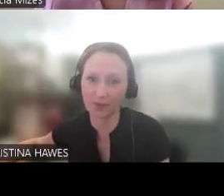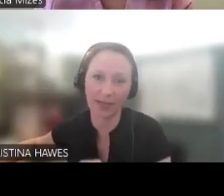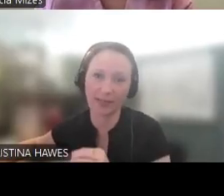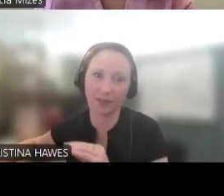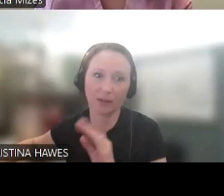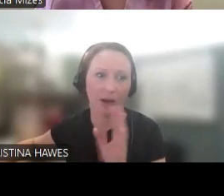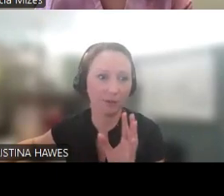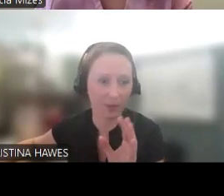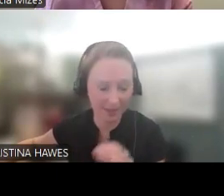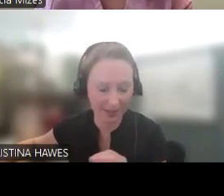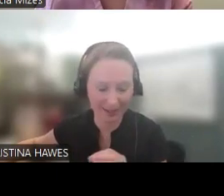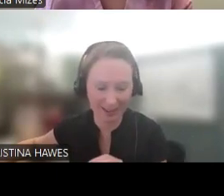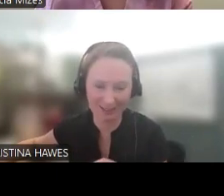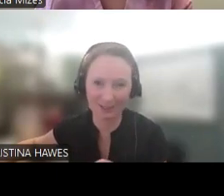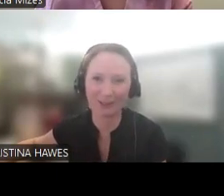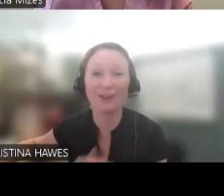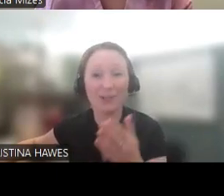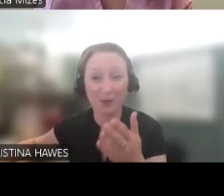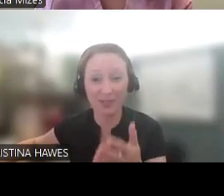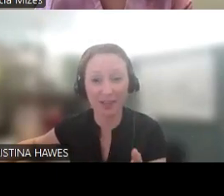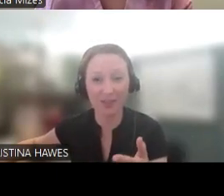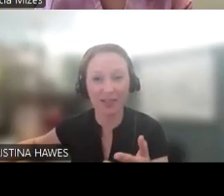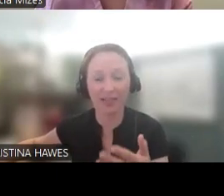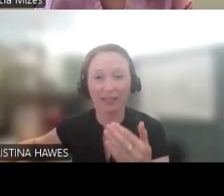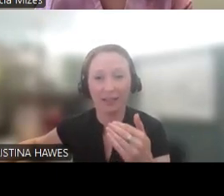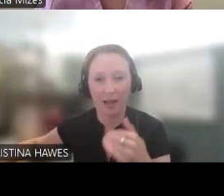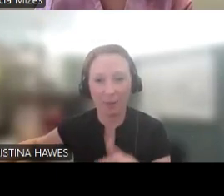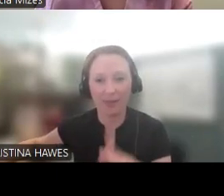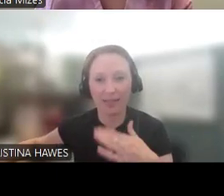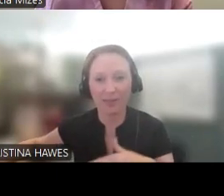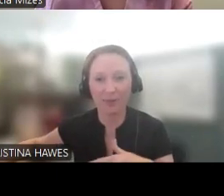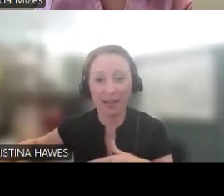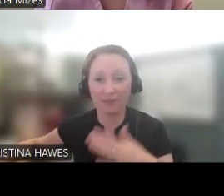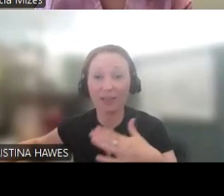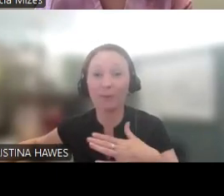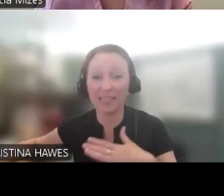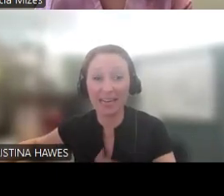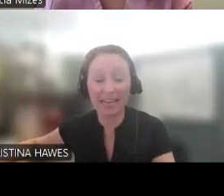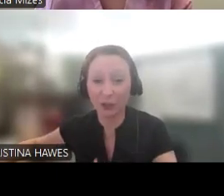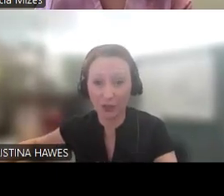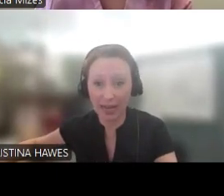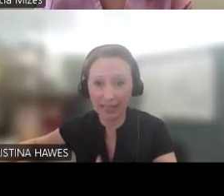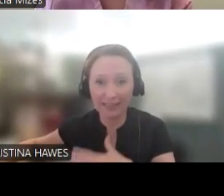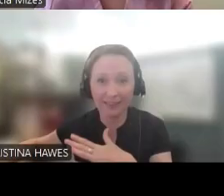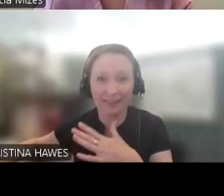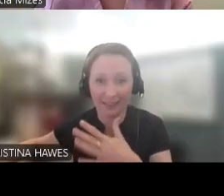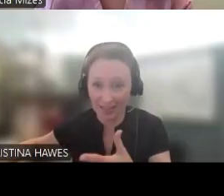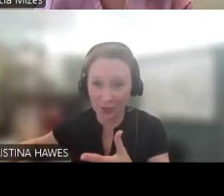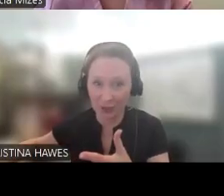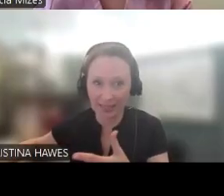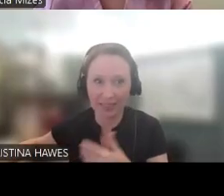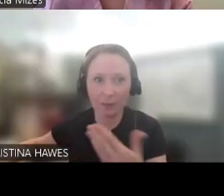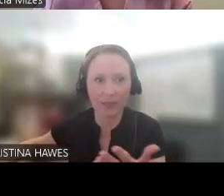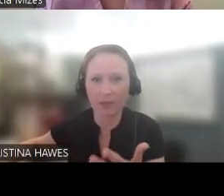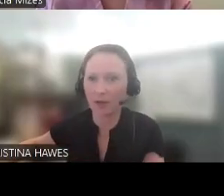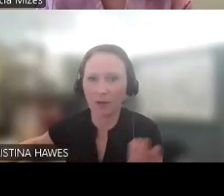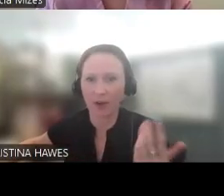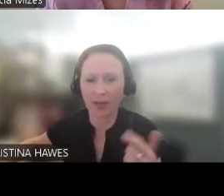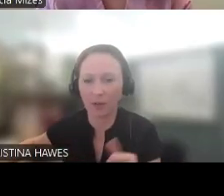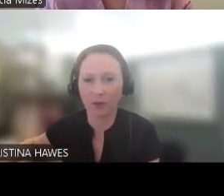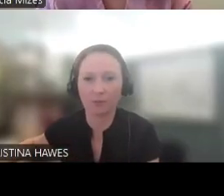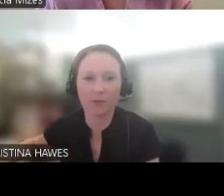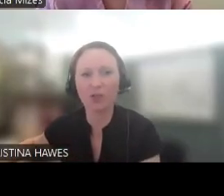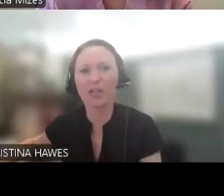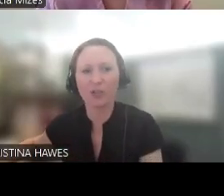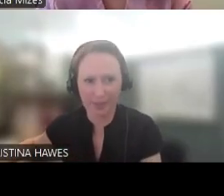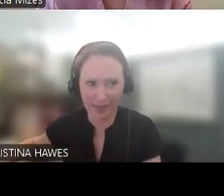risk of of skin cancer? So it sounds like getting some vitamin D in your diet is a good idea, but are there